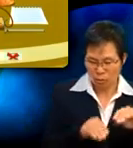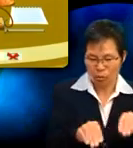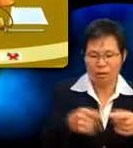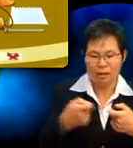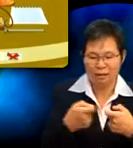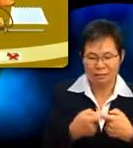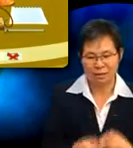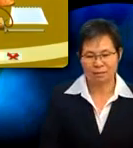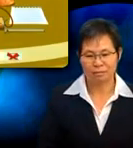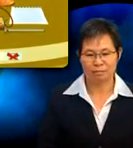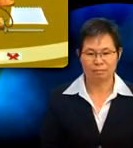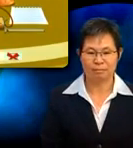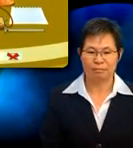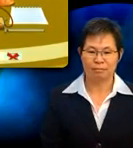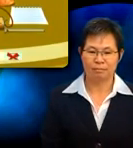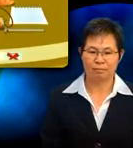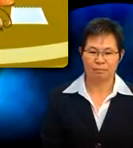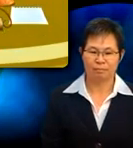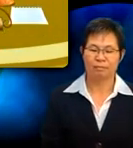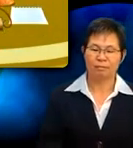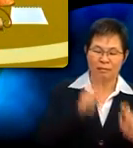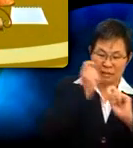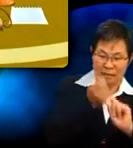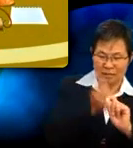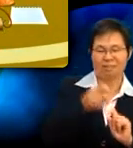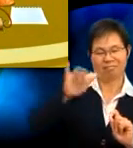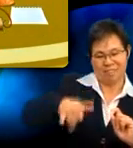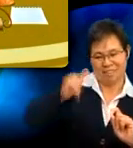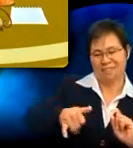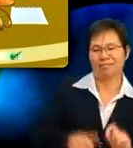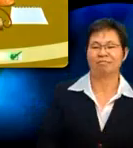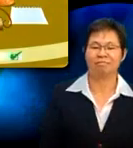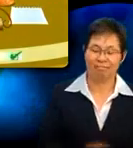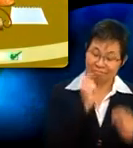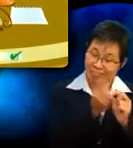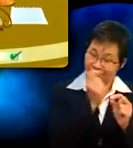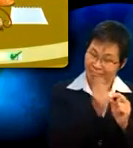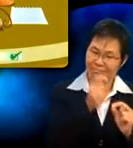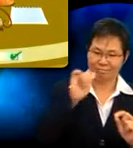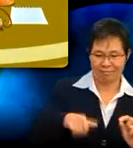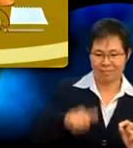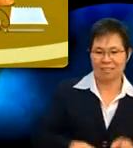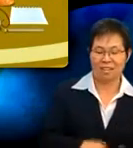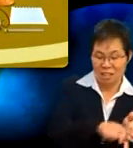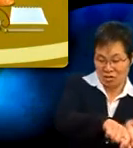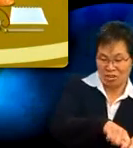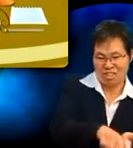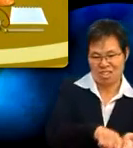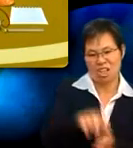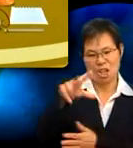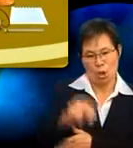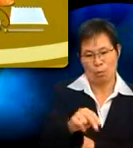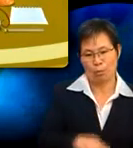conduct electricity. The nail? Yes. The